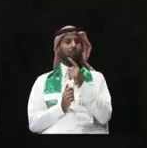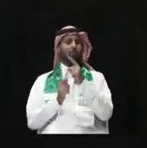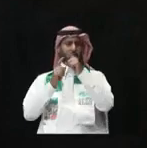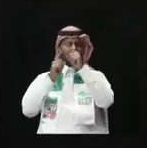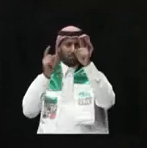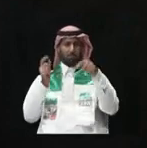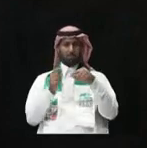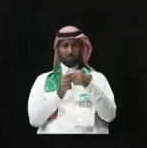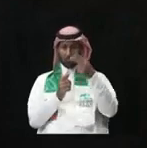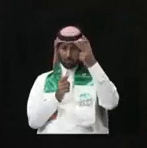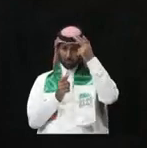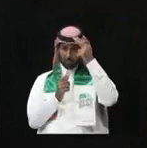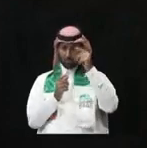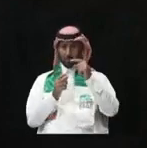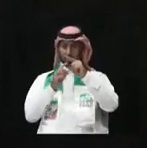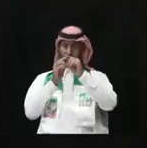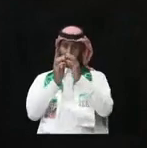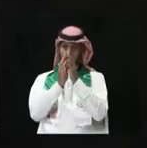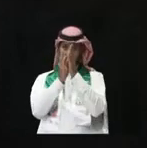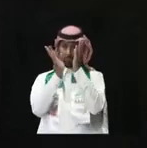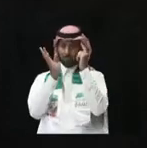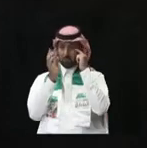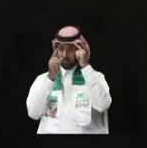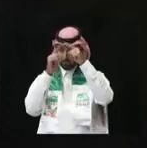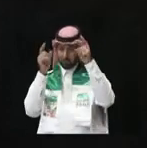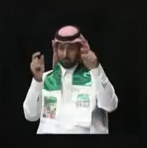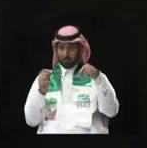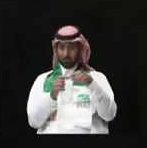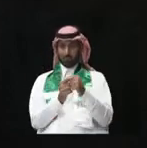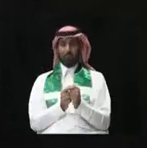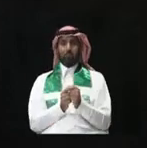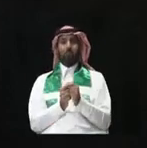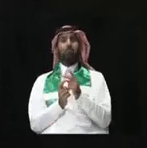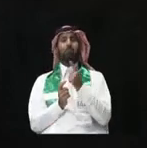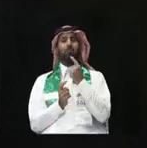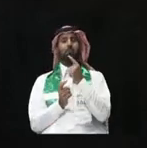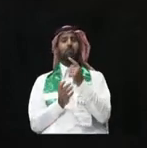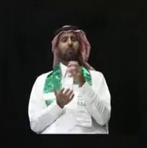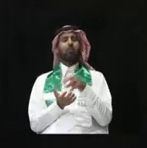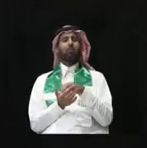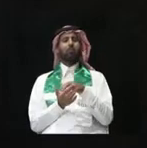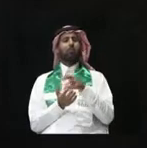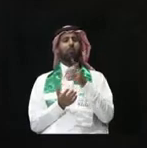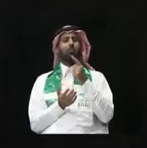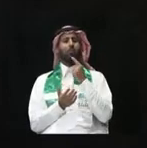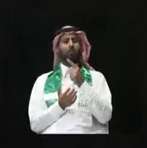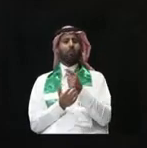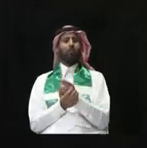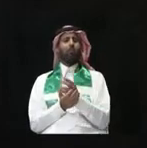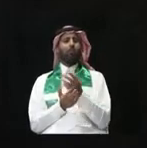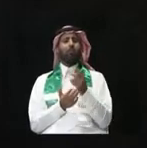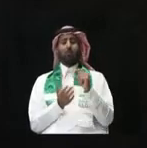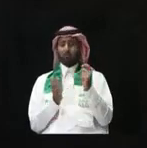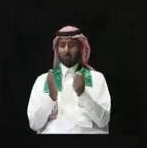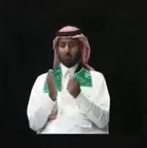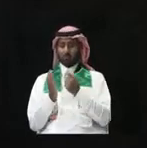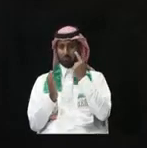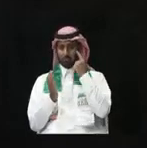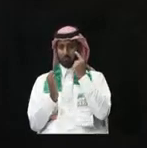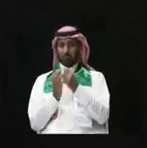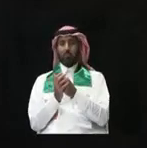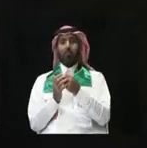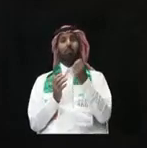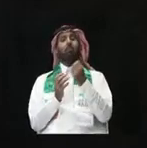the Saudi emblem or the logo. Okay, in our lesson today, it's going to be a writing lesson on